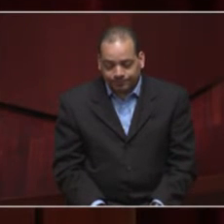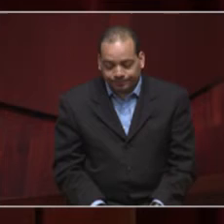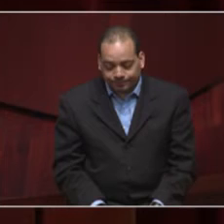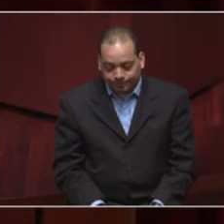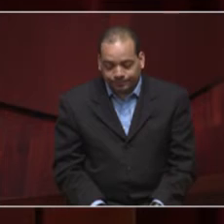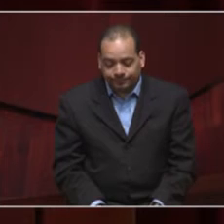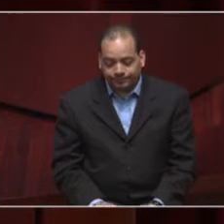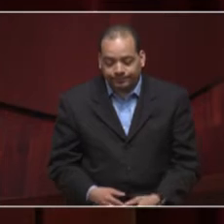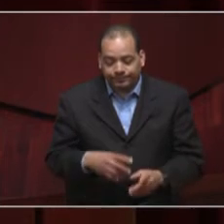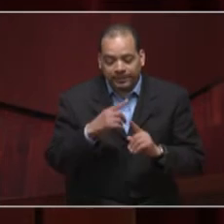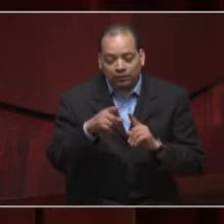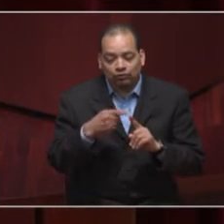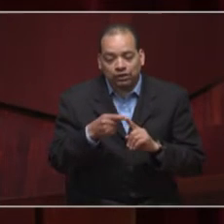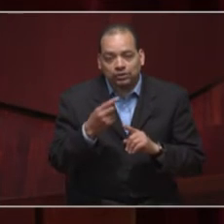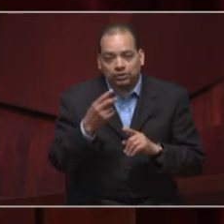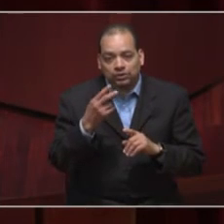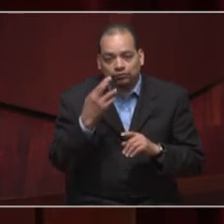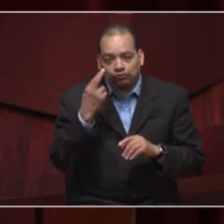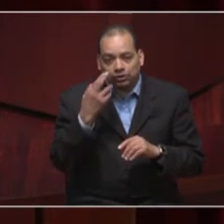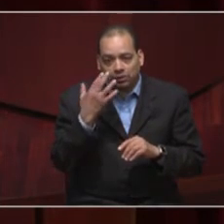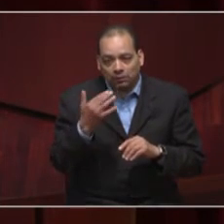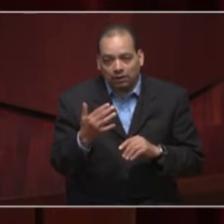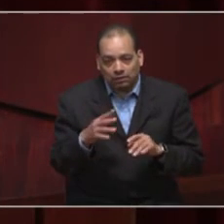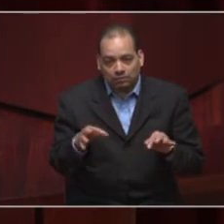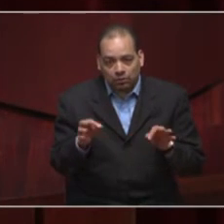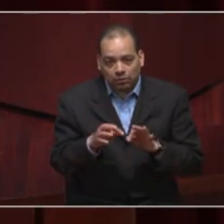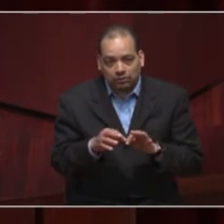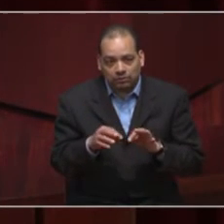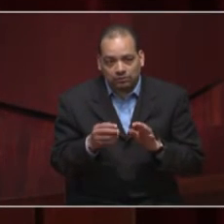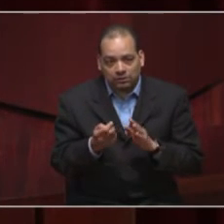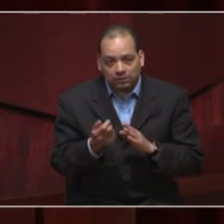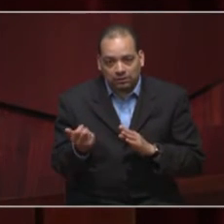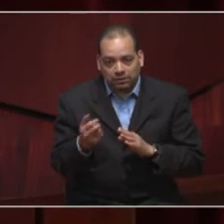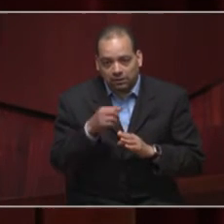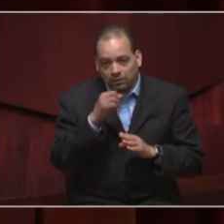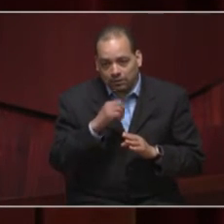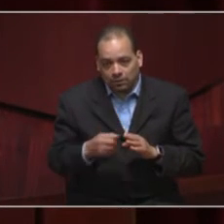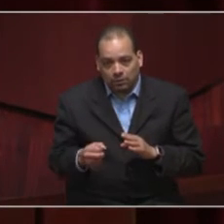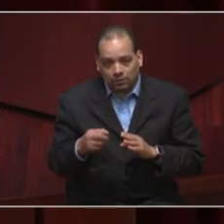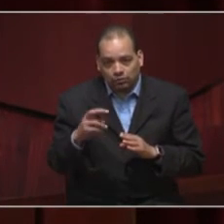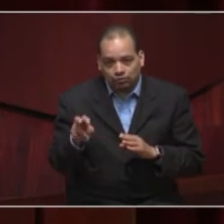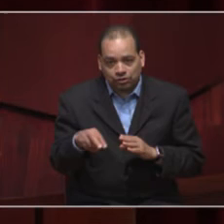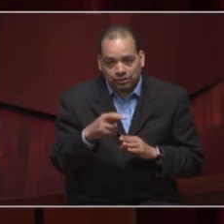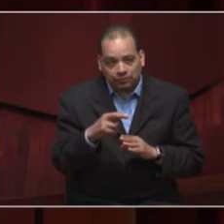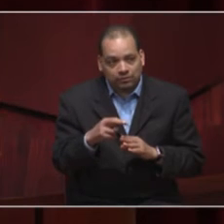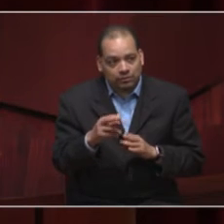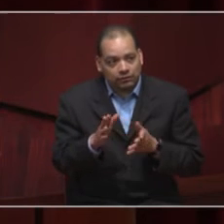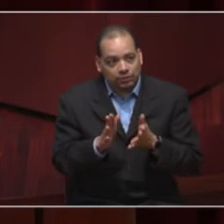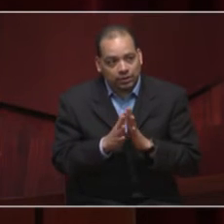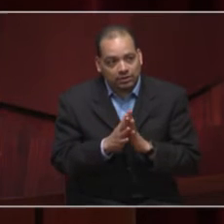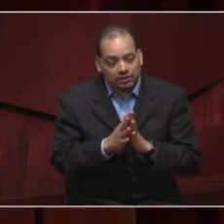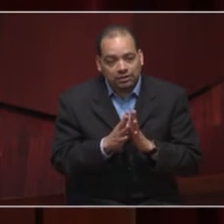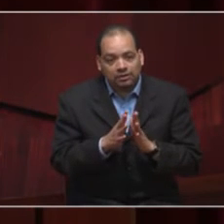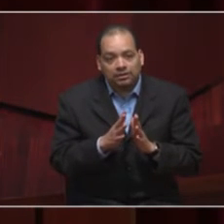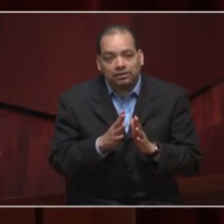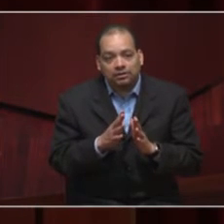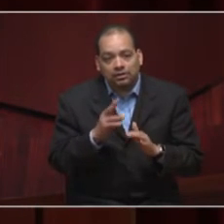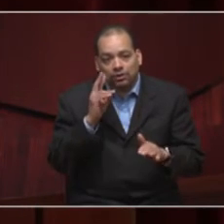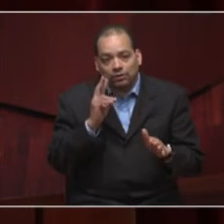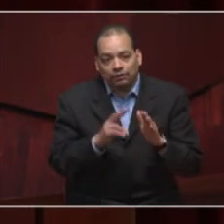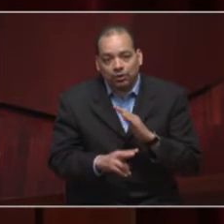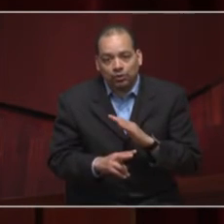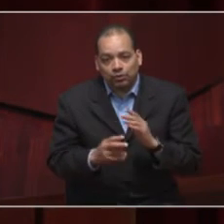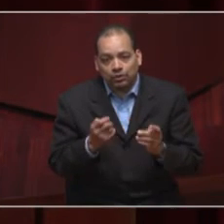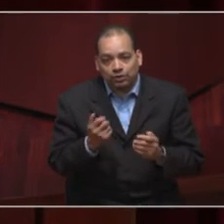those old, unused, unneeded, out-of-date transfer requests. And we're looking forward to getting rid of